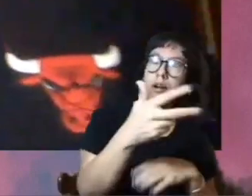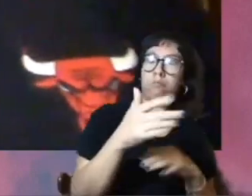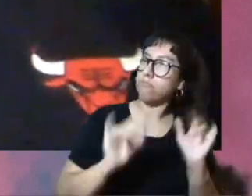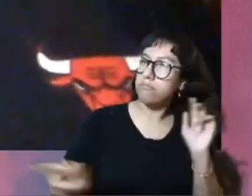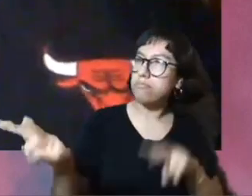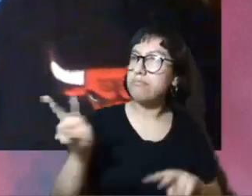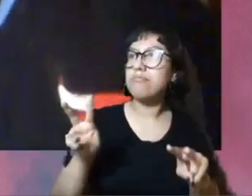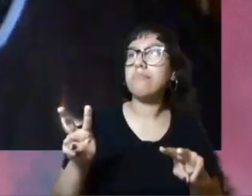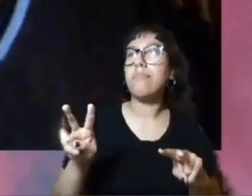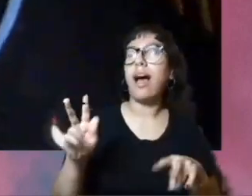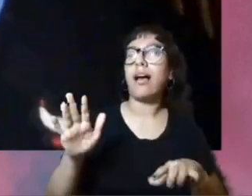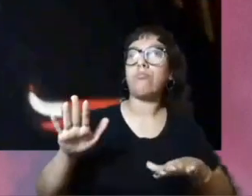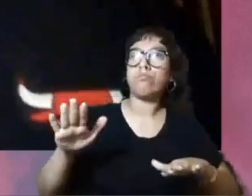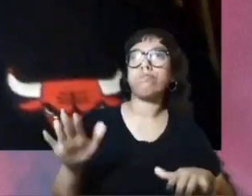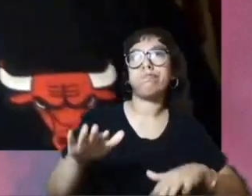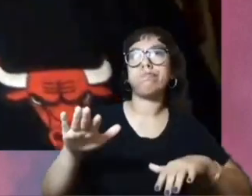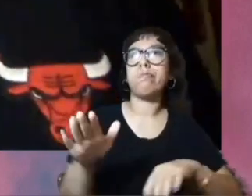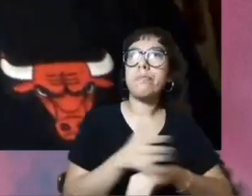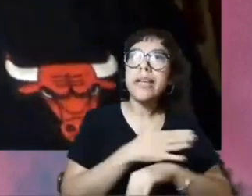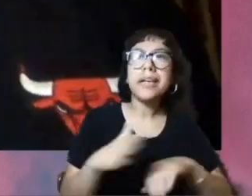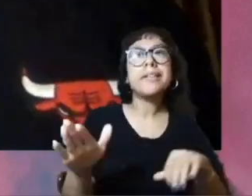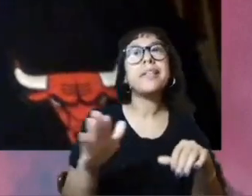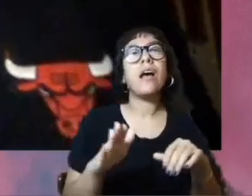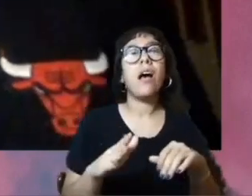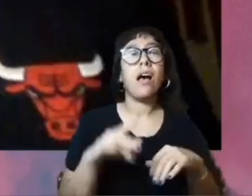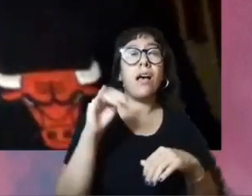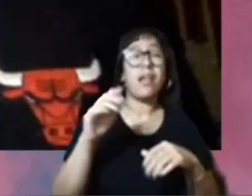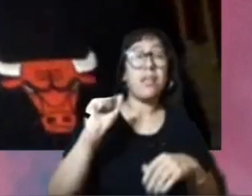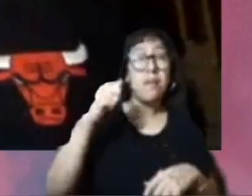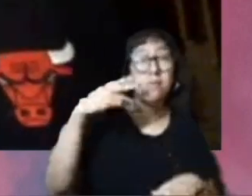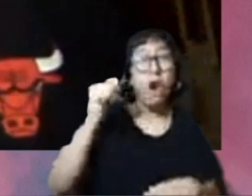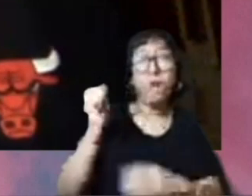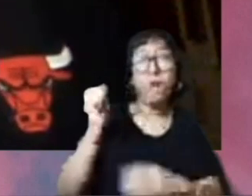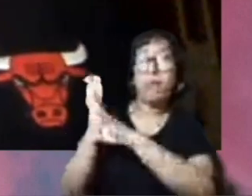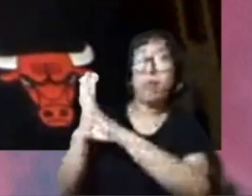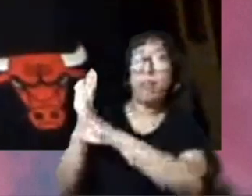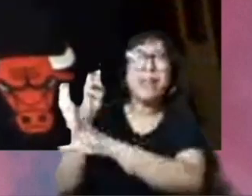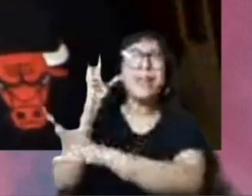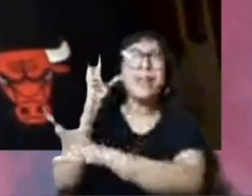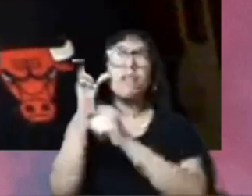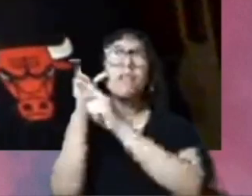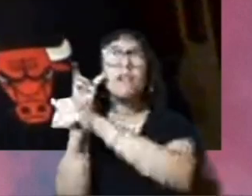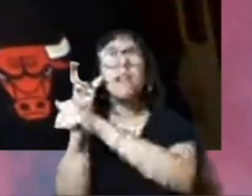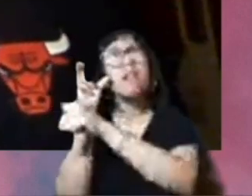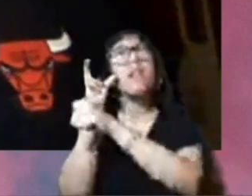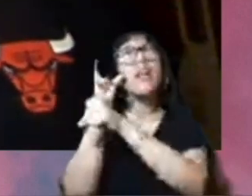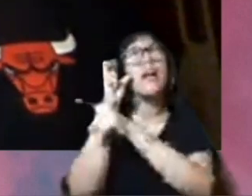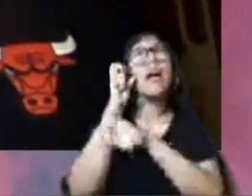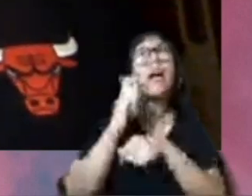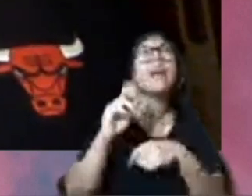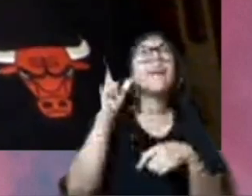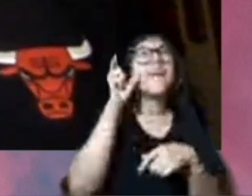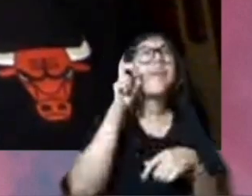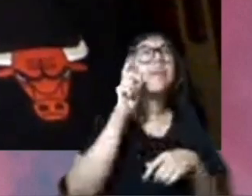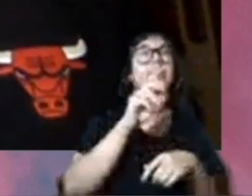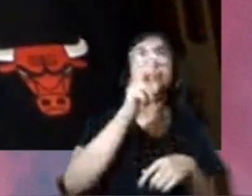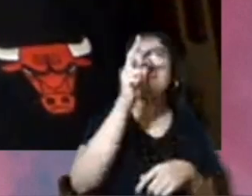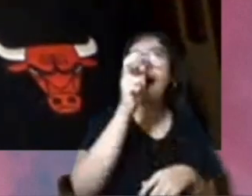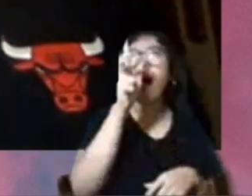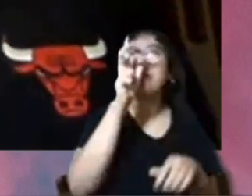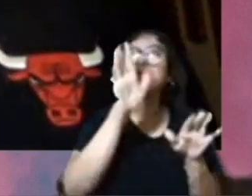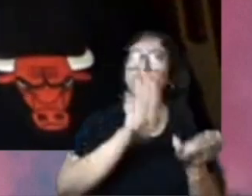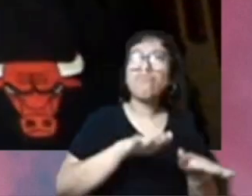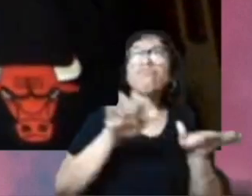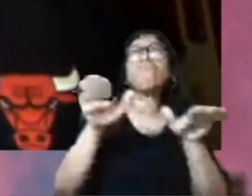of a beat through two thin apartment walls or the bleeding bleat of a chorus of crickets with a slick tempo, we